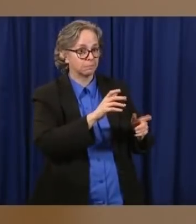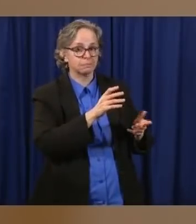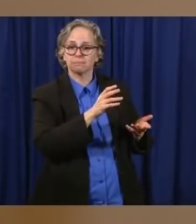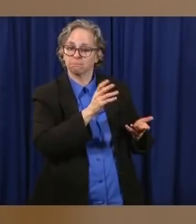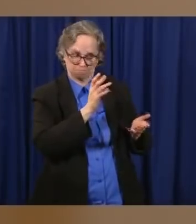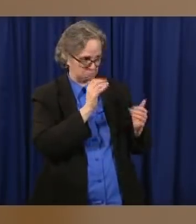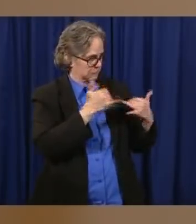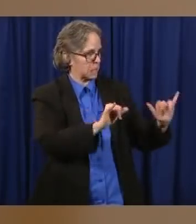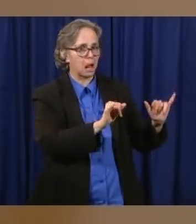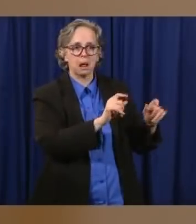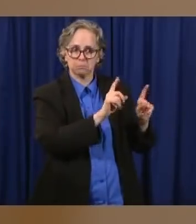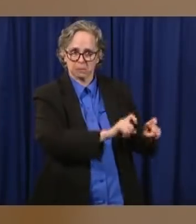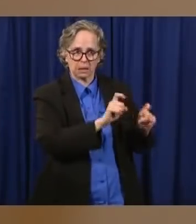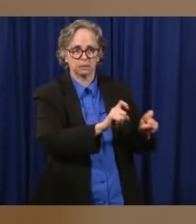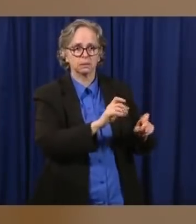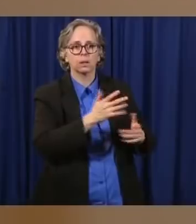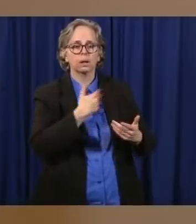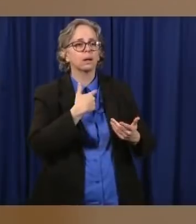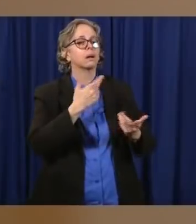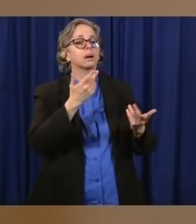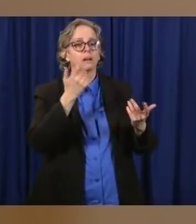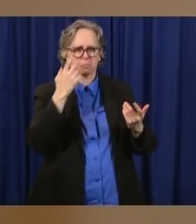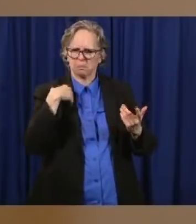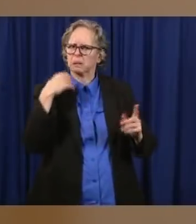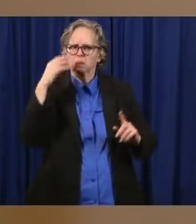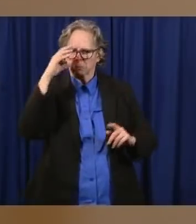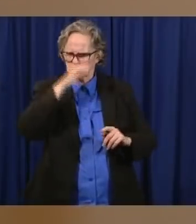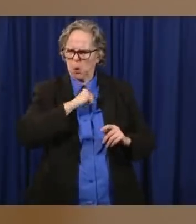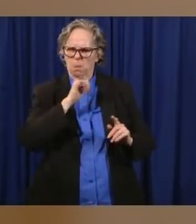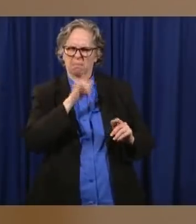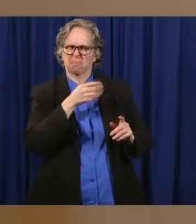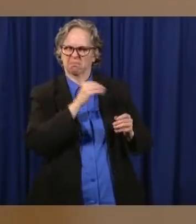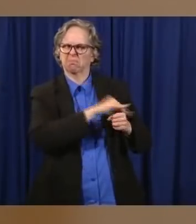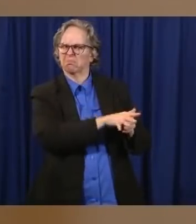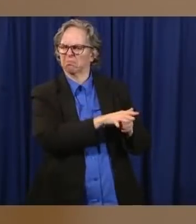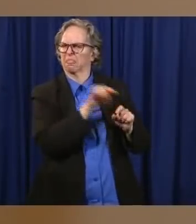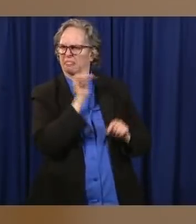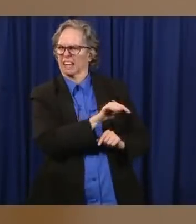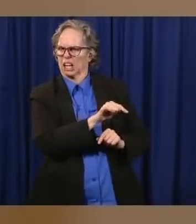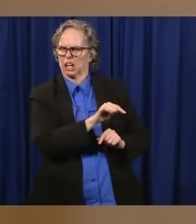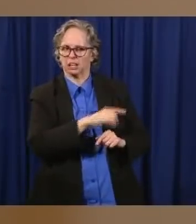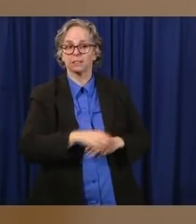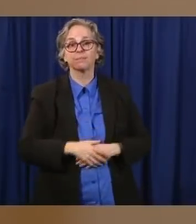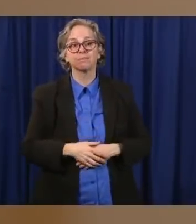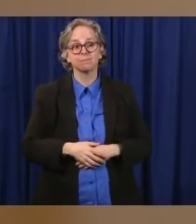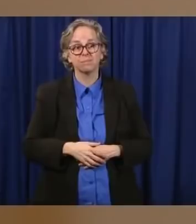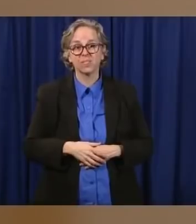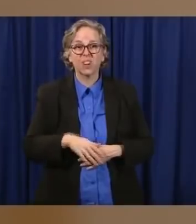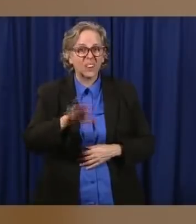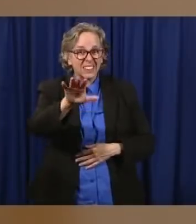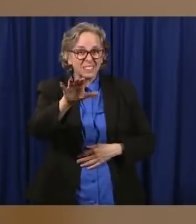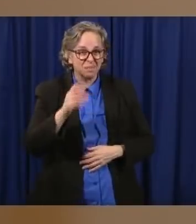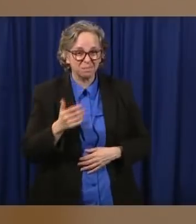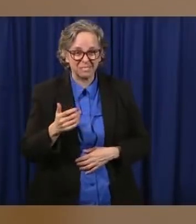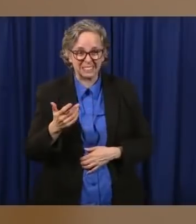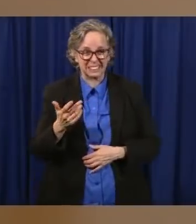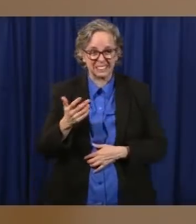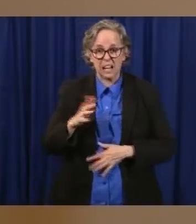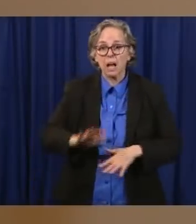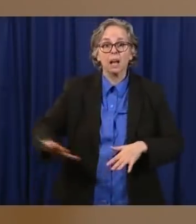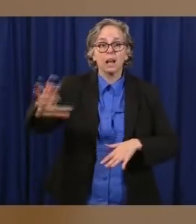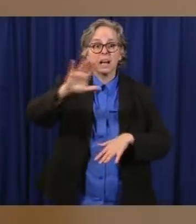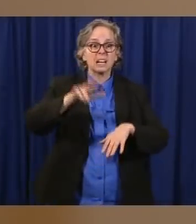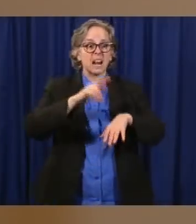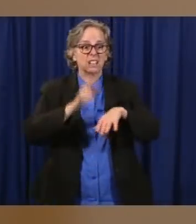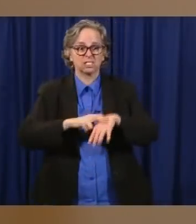in all of this remains two things really, nationwide and worldwide. The lack of protective gear. I mean, we